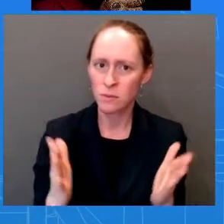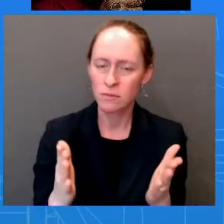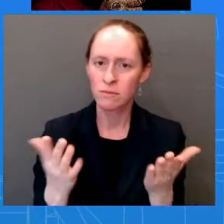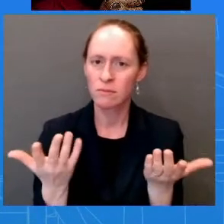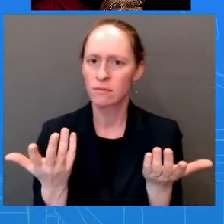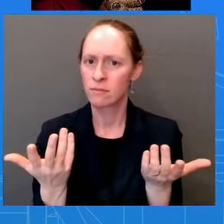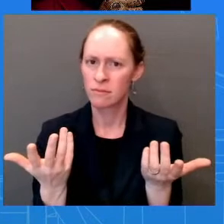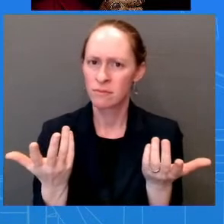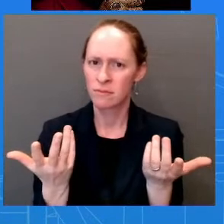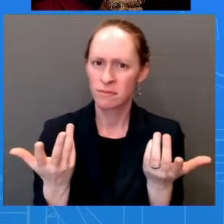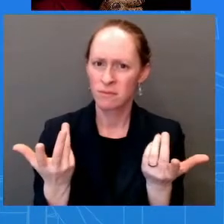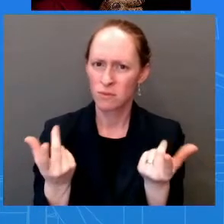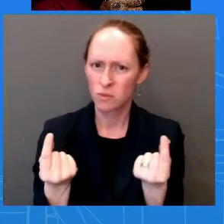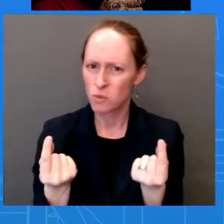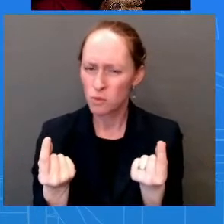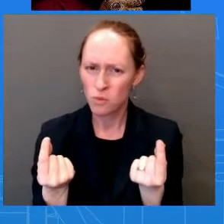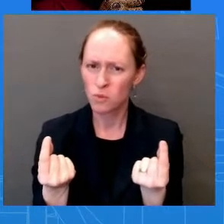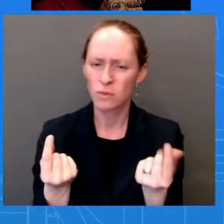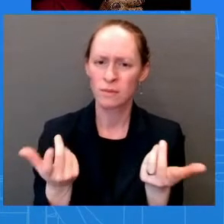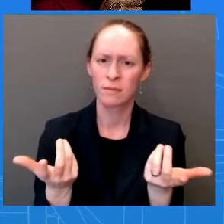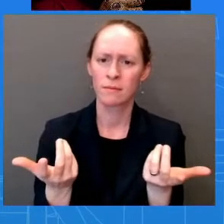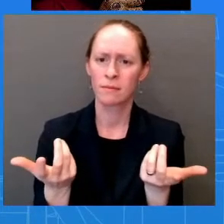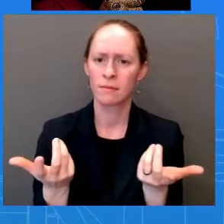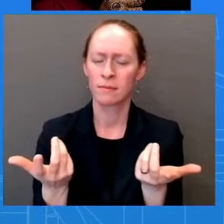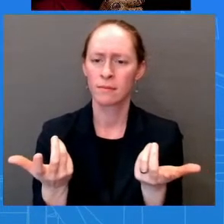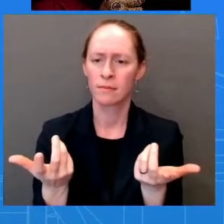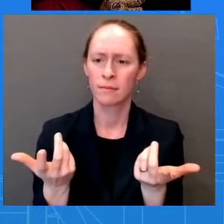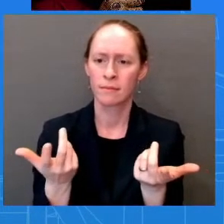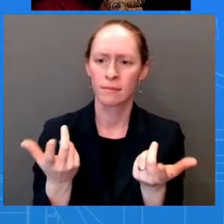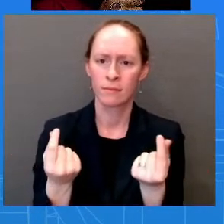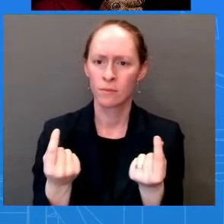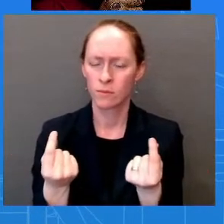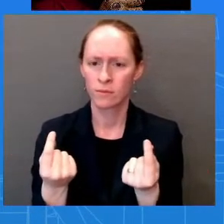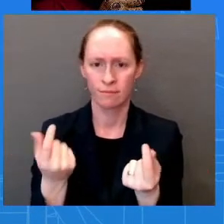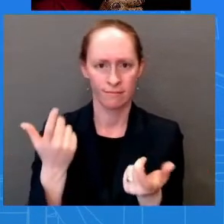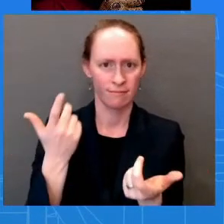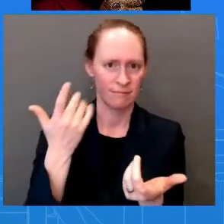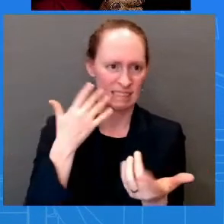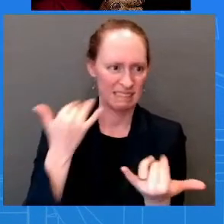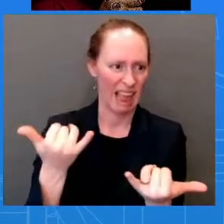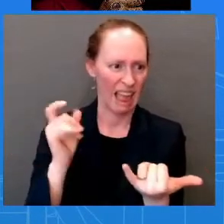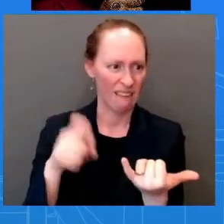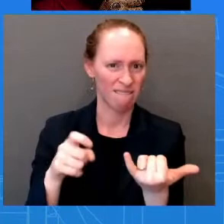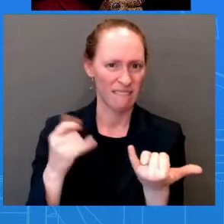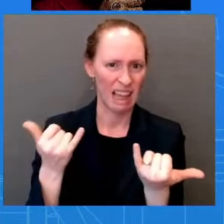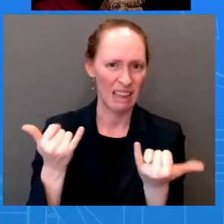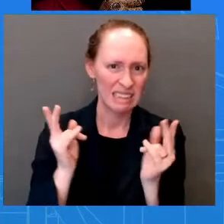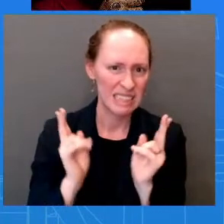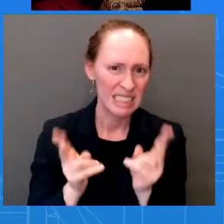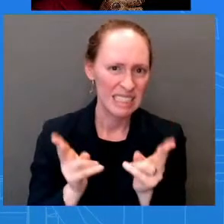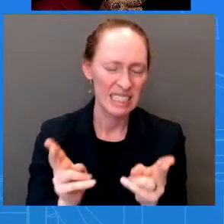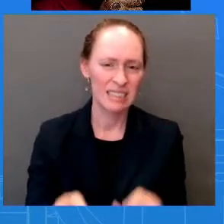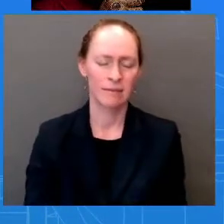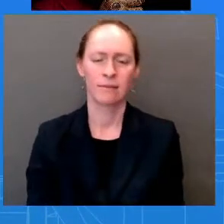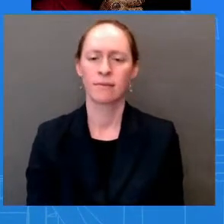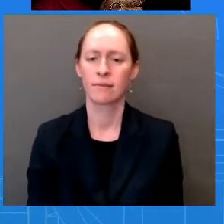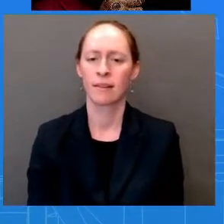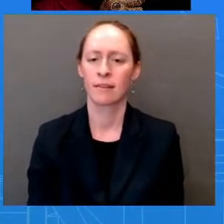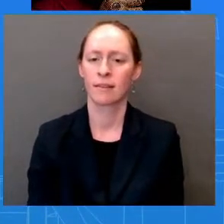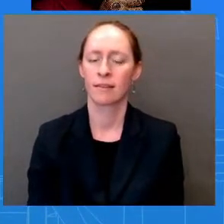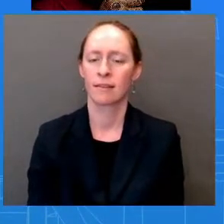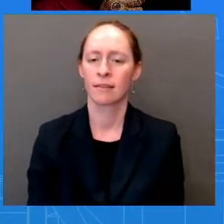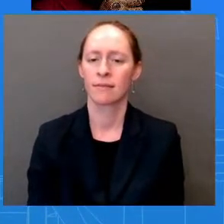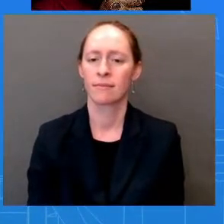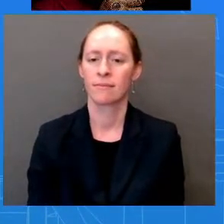this limited window that you have right now to move that legislation forward? So look, the president has always been